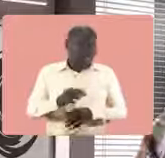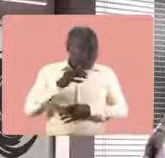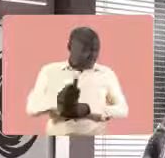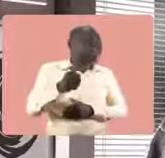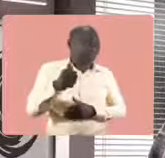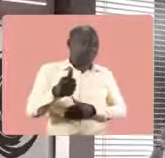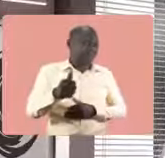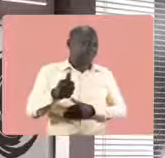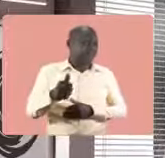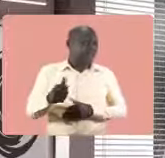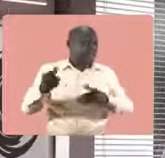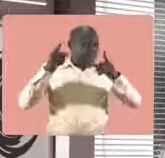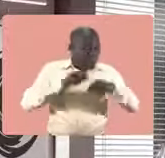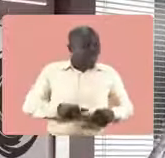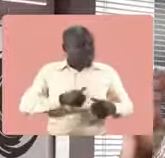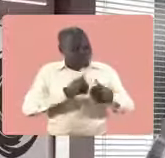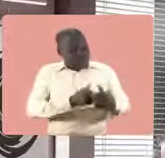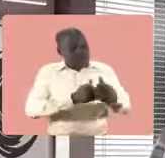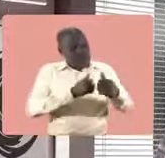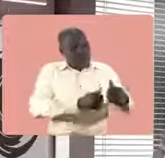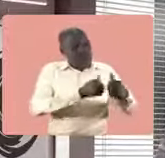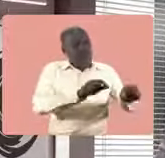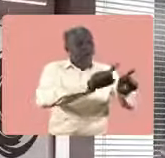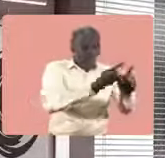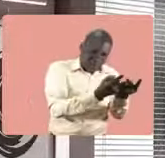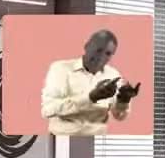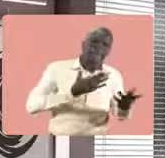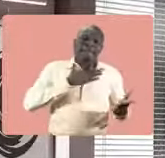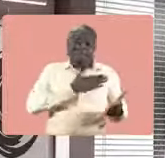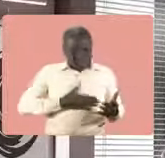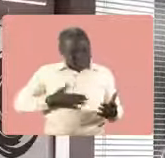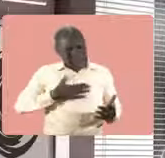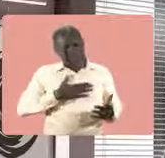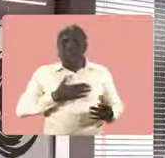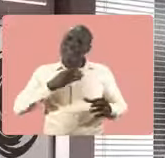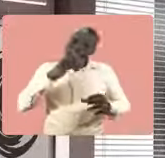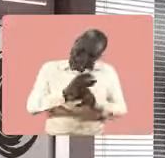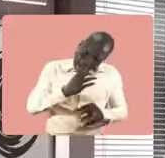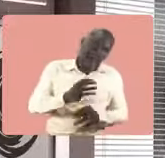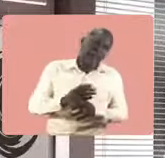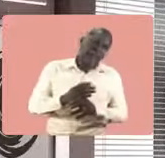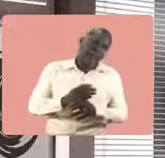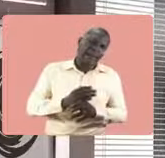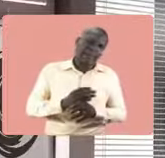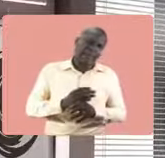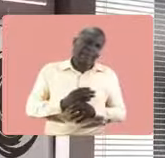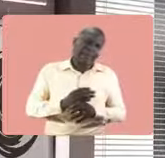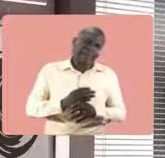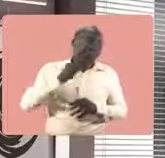eye party party semia. Wo keka won samu akakra kanu a, eye asebe empreduasa, dwene wo